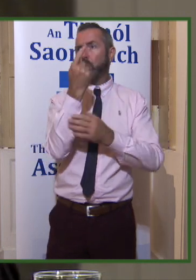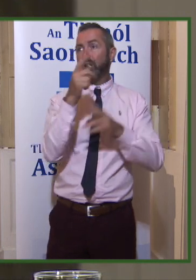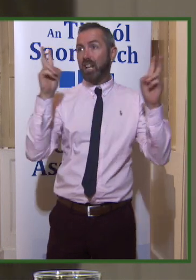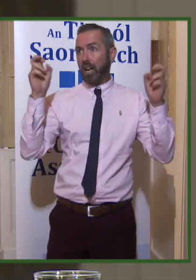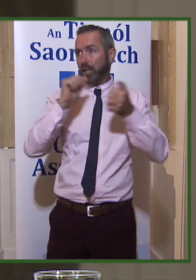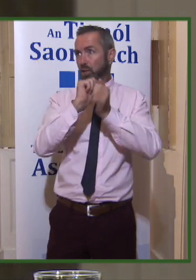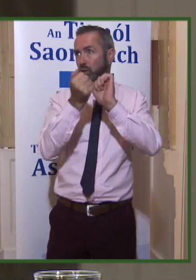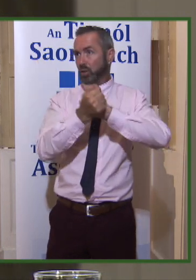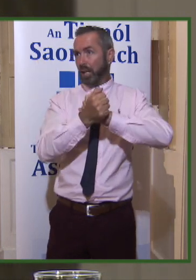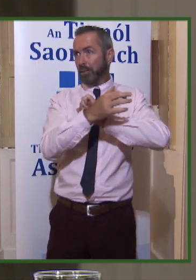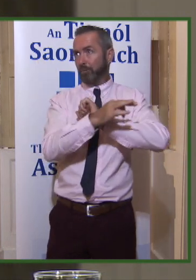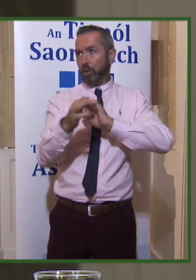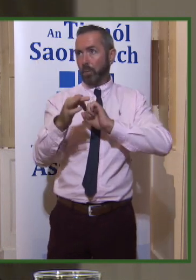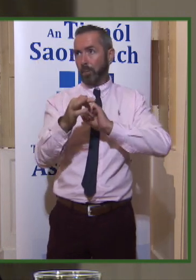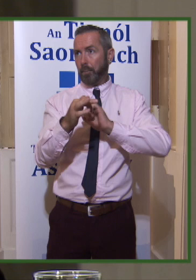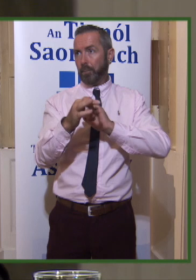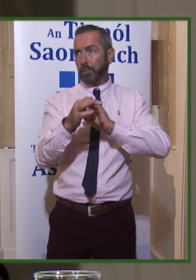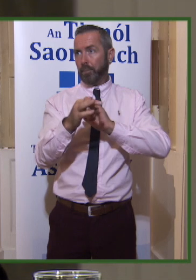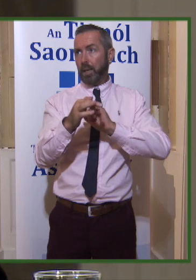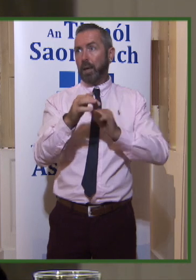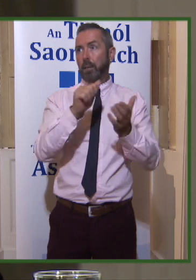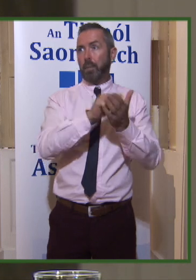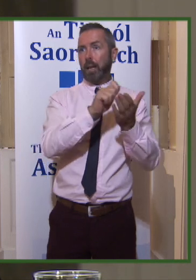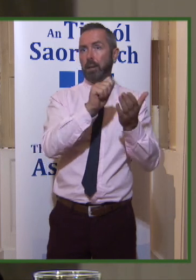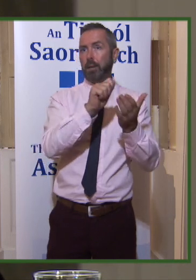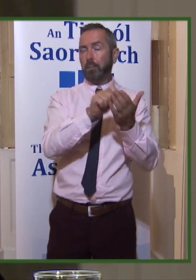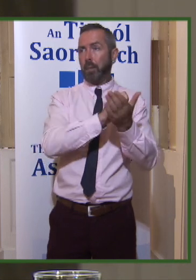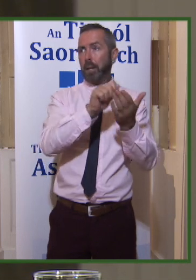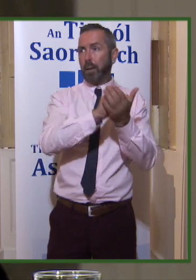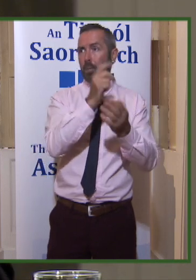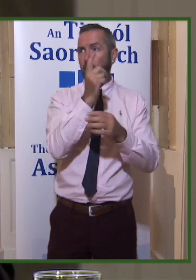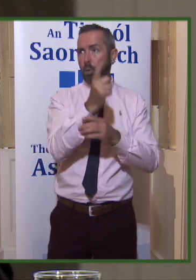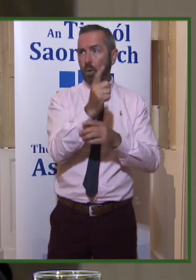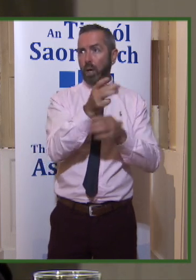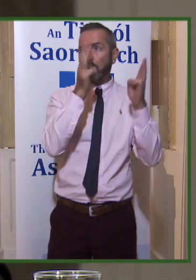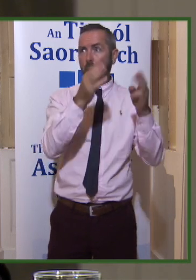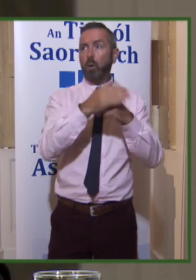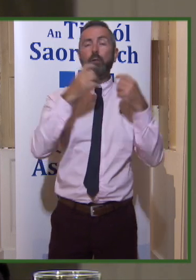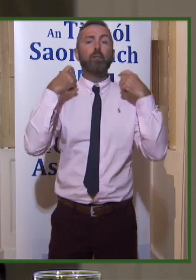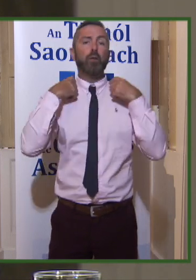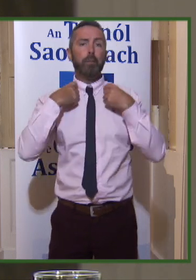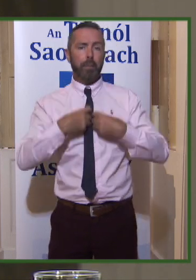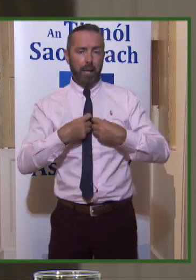of ballot paper 1 will read ballot paper 1 hyphen powers of the mayor